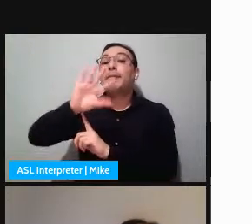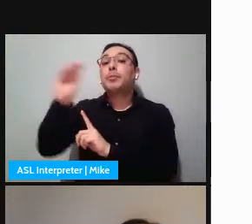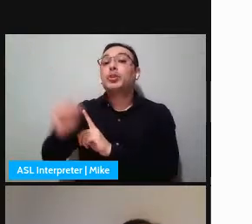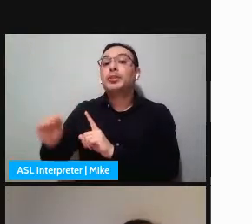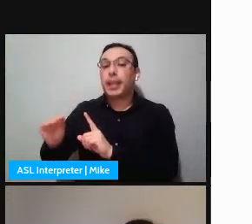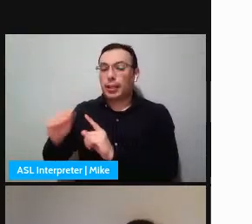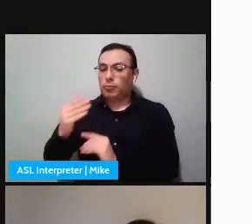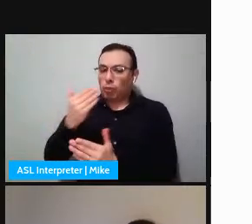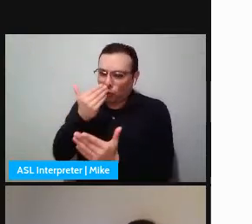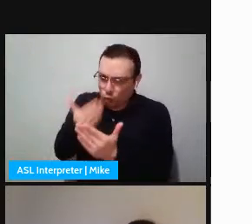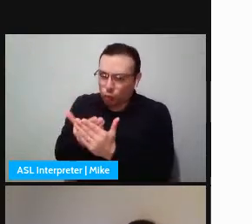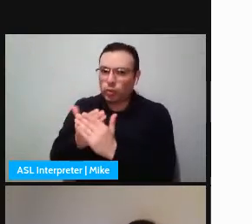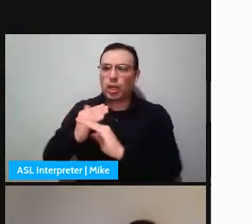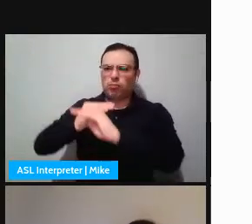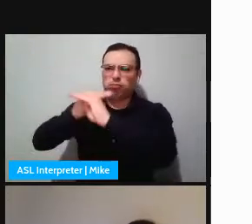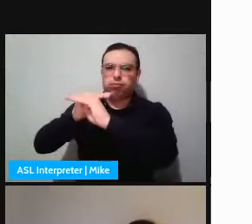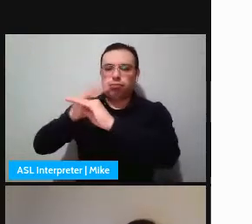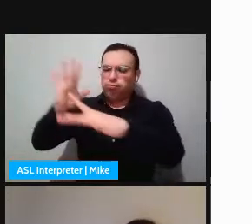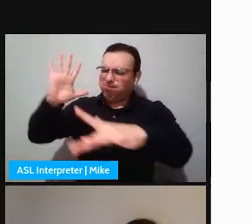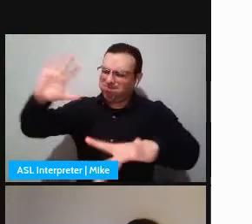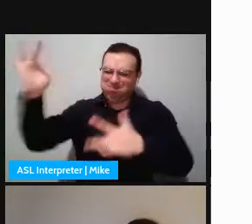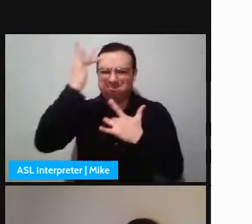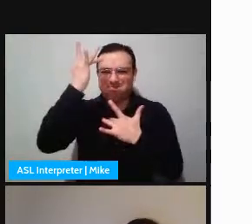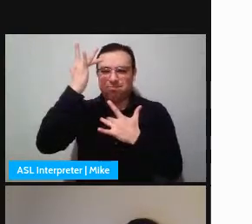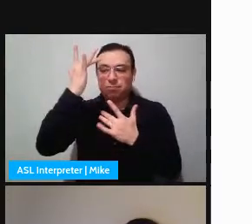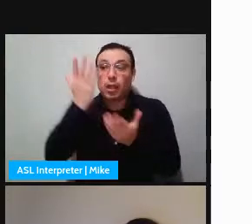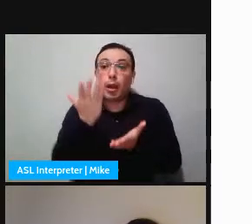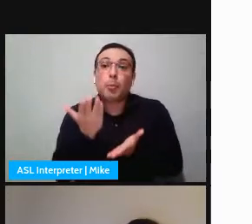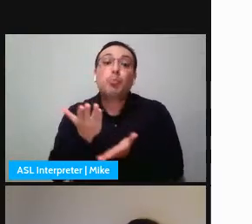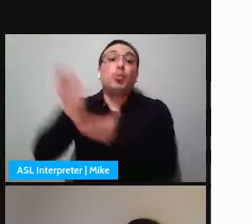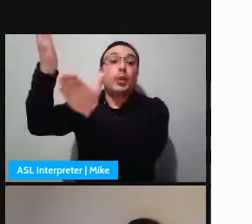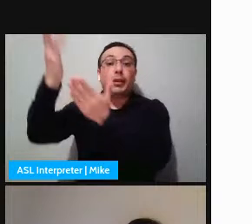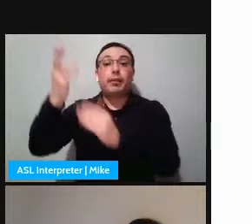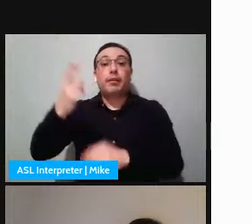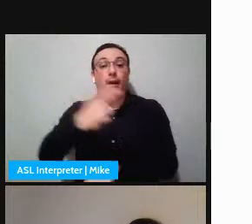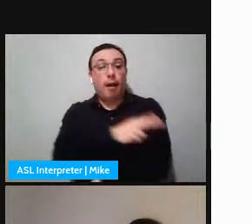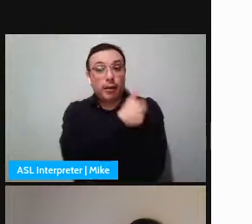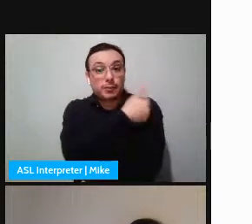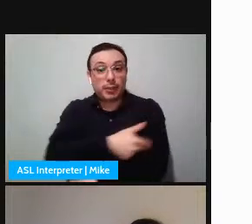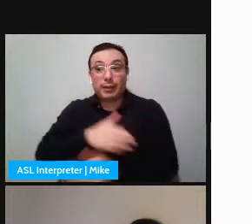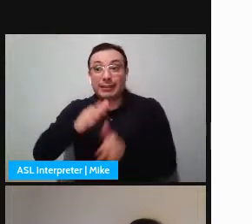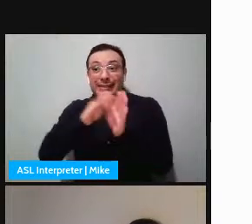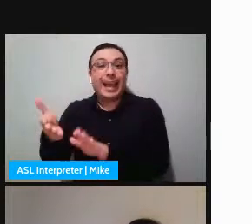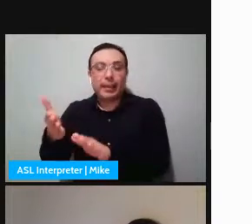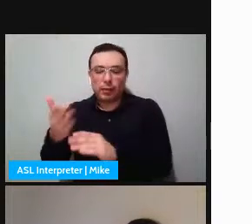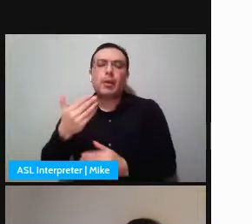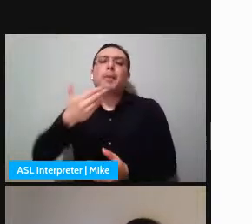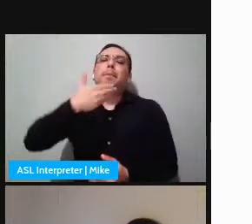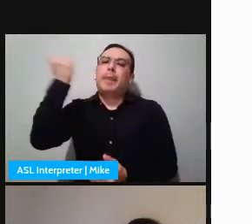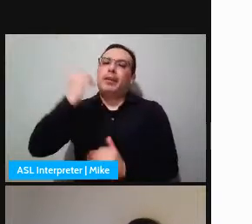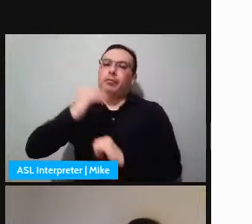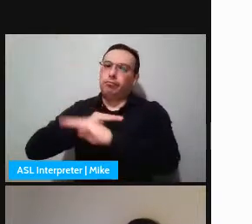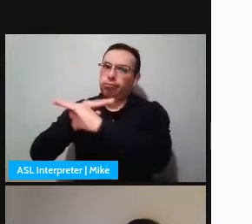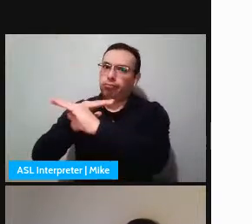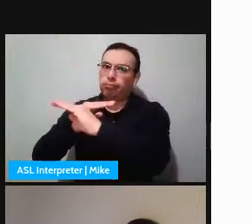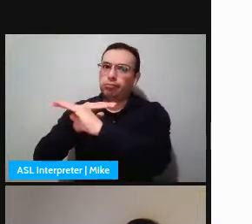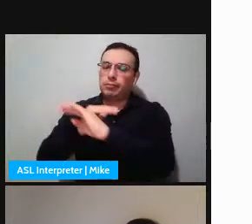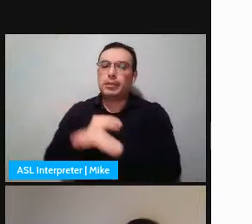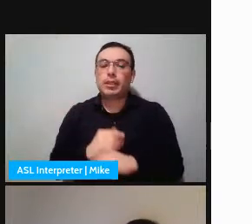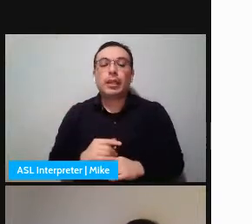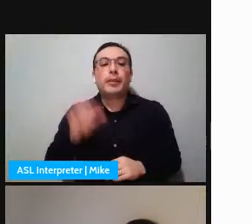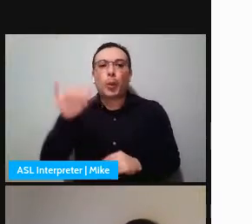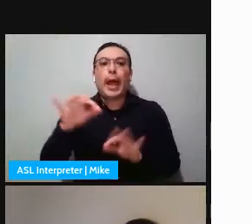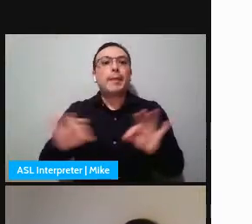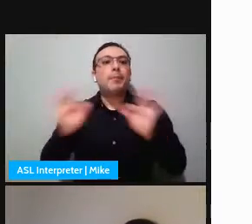the others, 100% effective against hospitalization and death. And so what I tell everybody is what we should most care about is